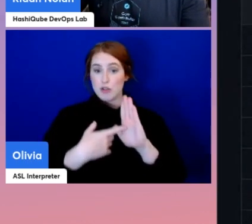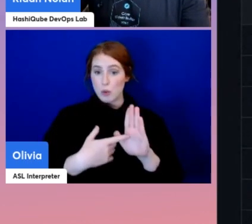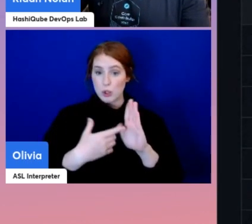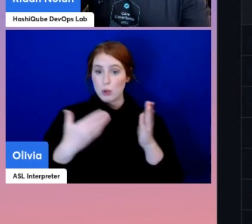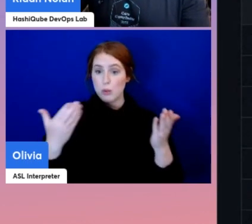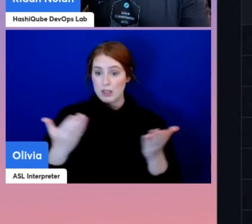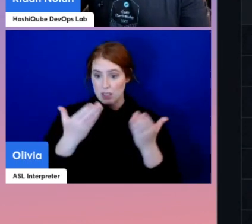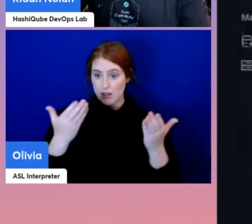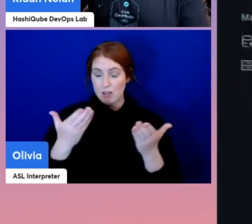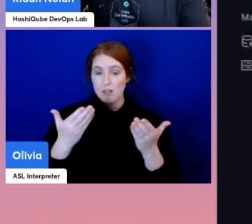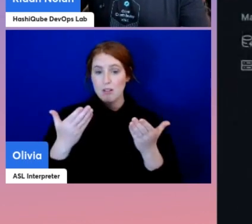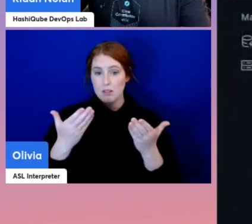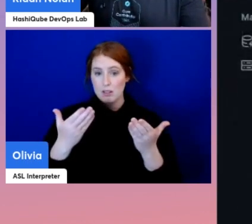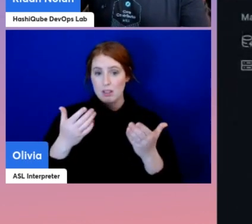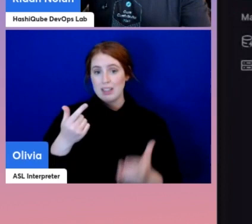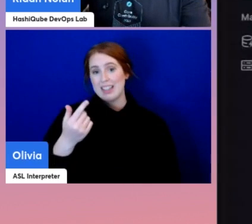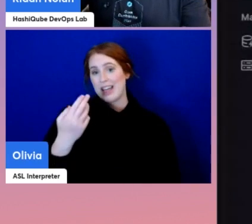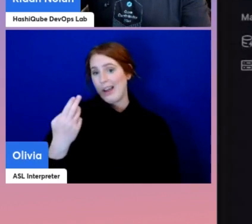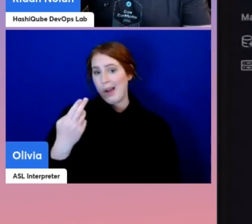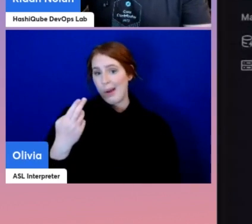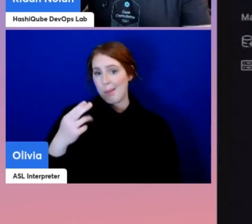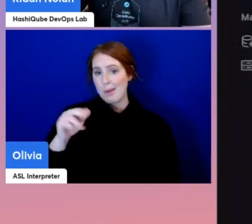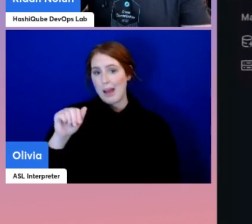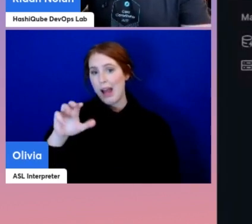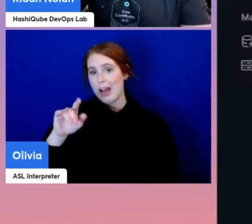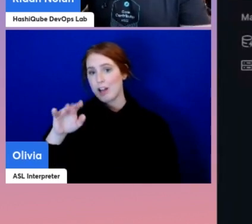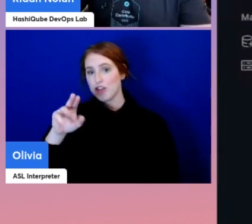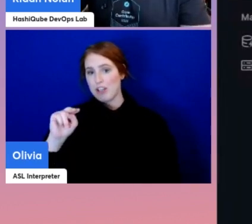my GitHub Actions pipeline,